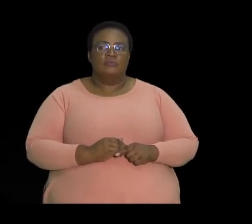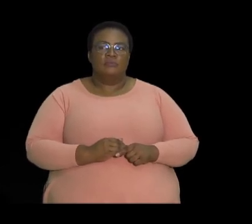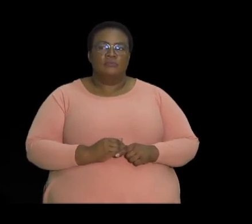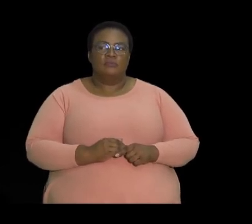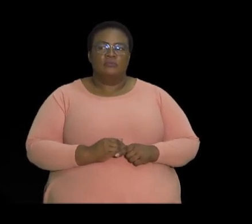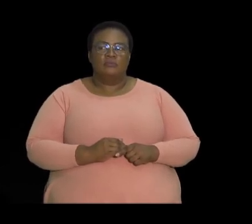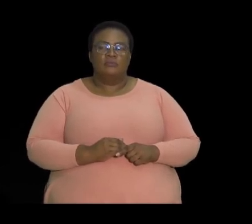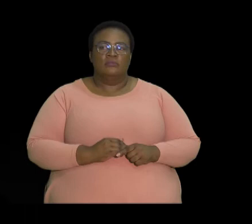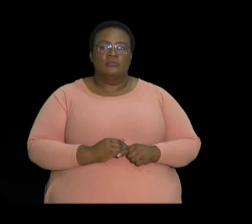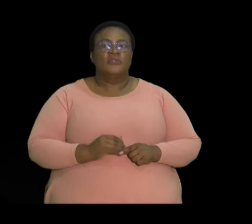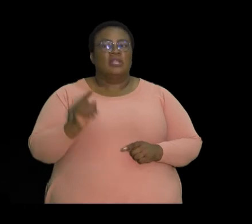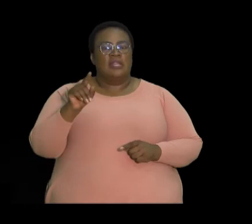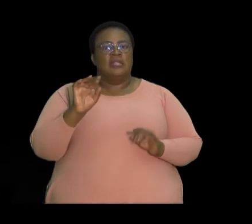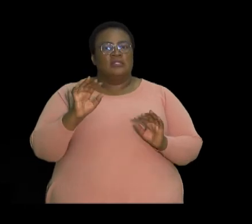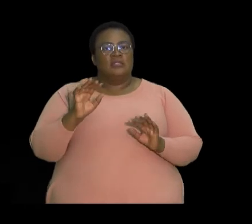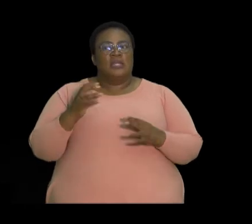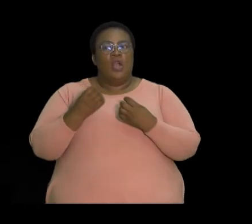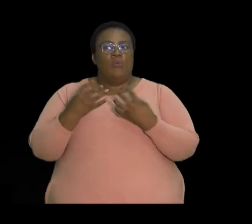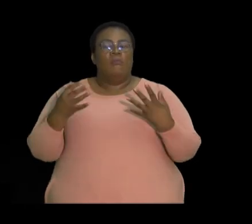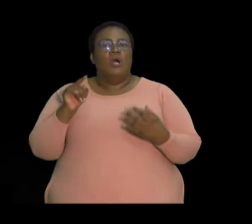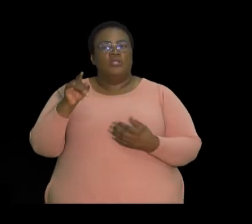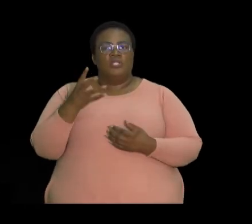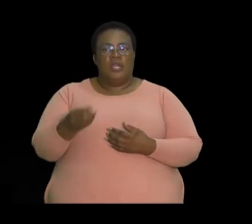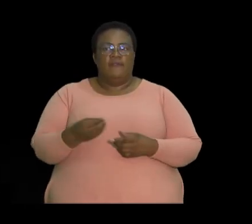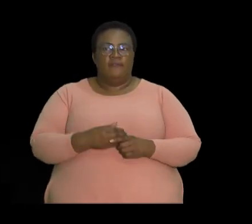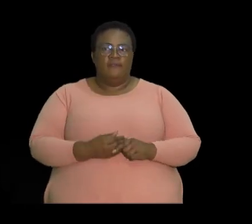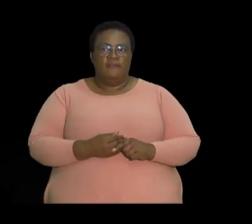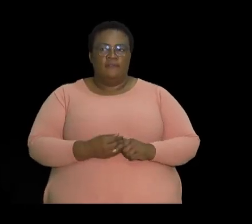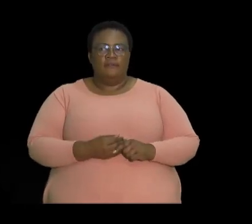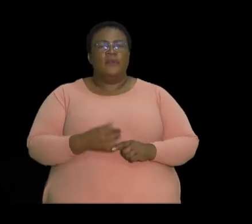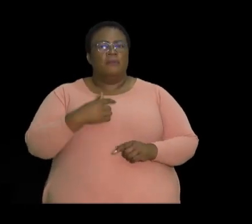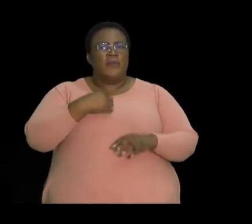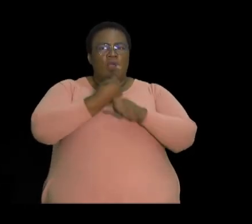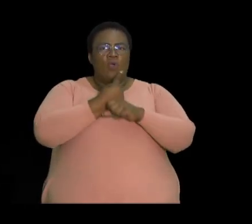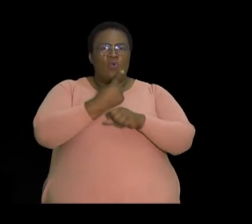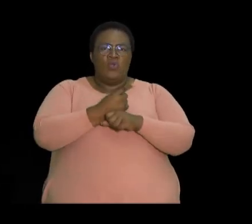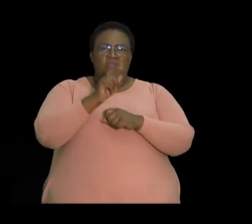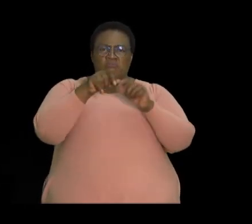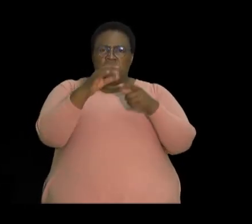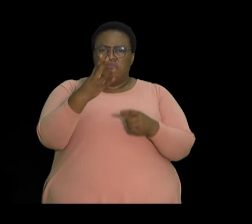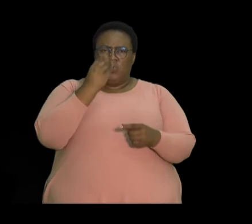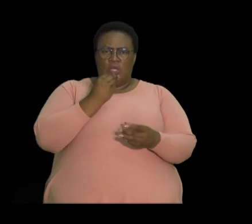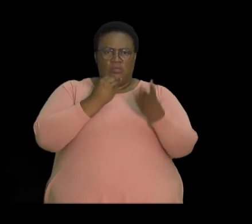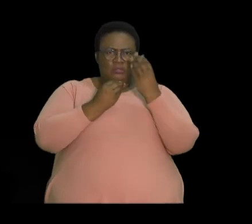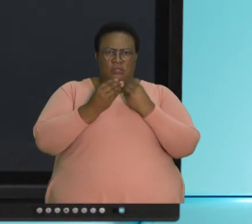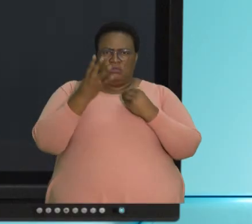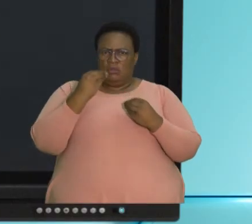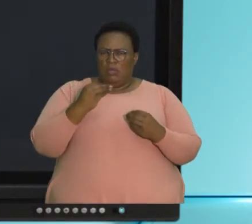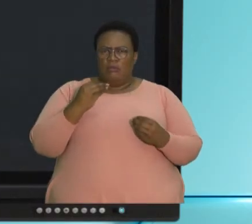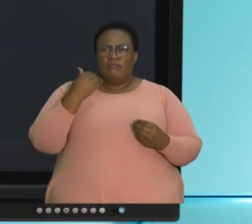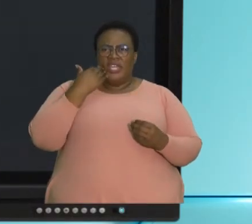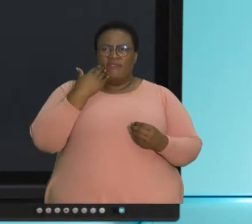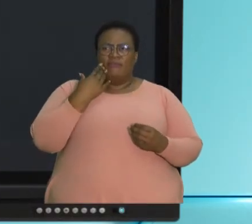23 cents. And that's how much Sibongile had. Now, I always get questions like, if it